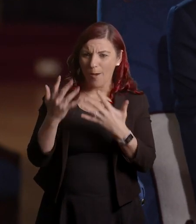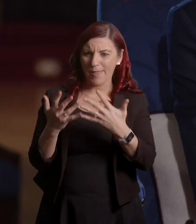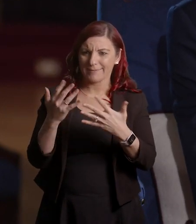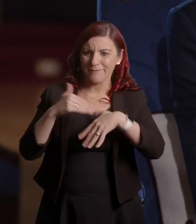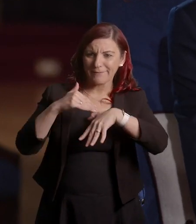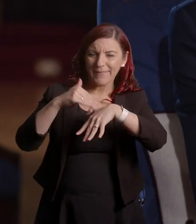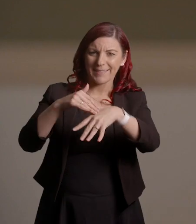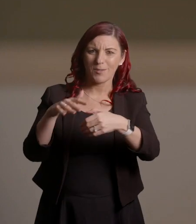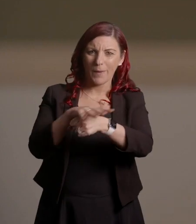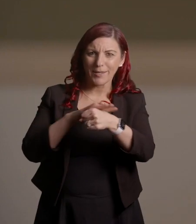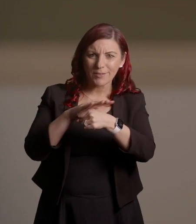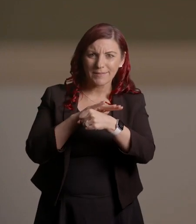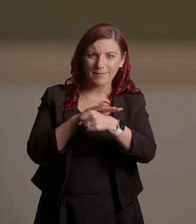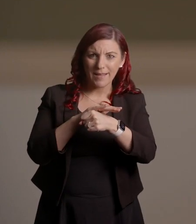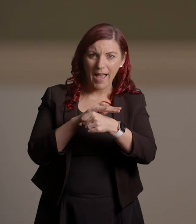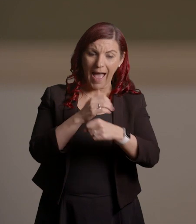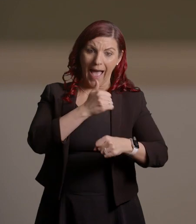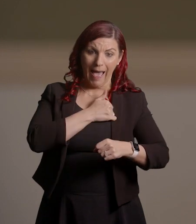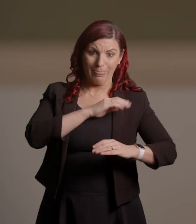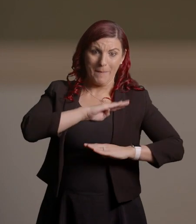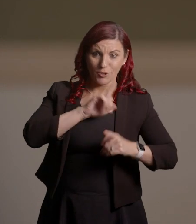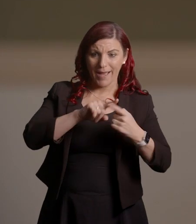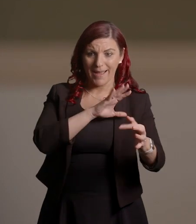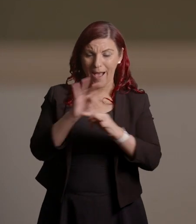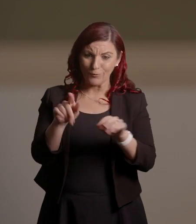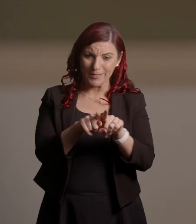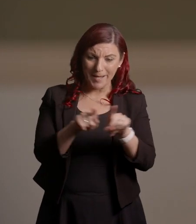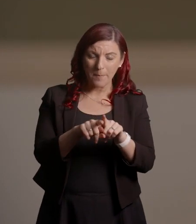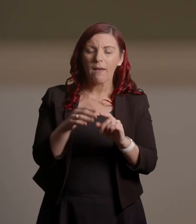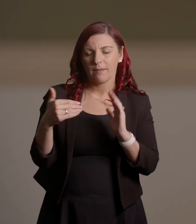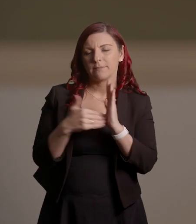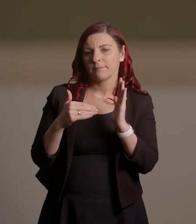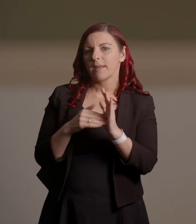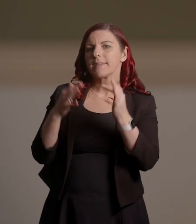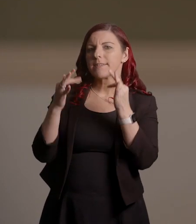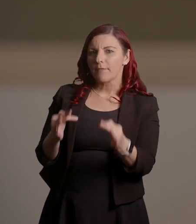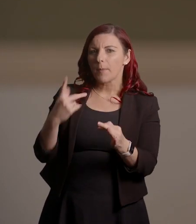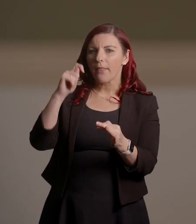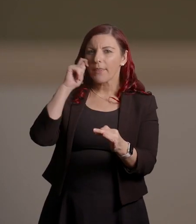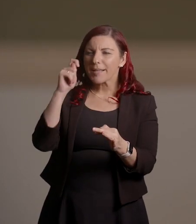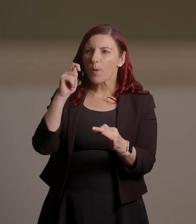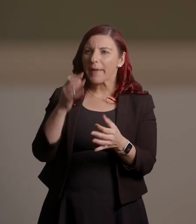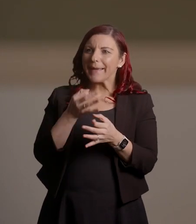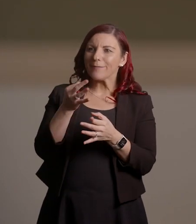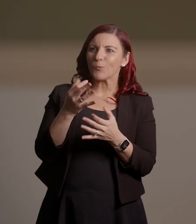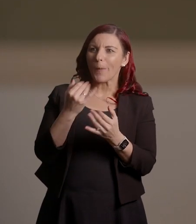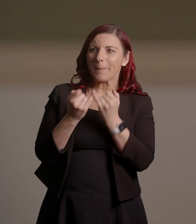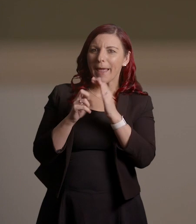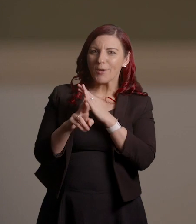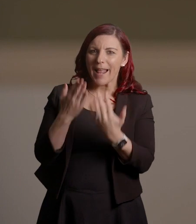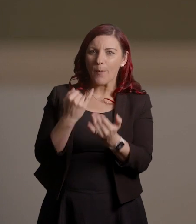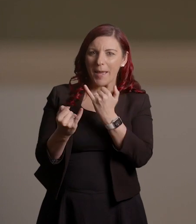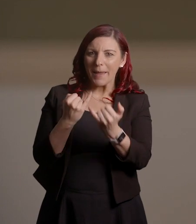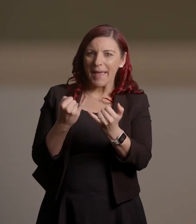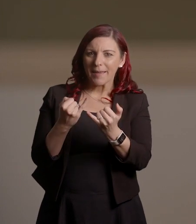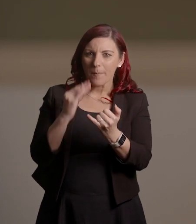bring to the occasion at matches and obviously after matches as well. Absolutely, and I think it's what they bring also to the players and how they